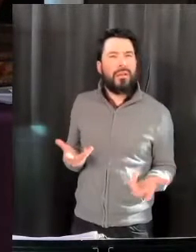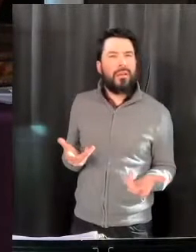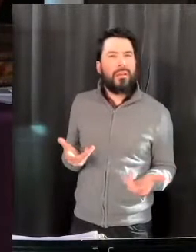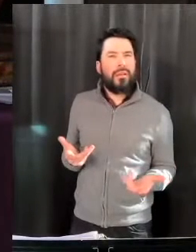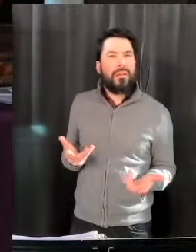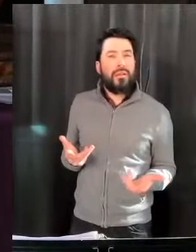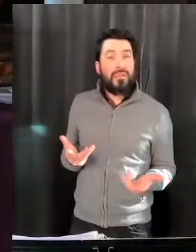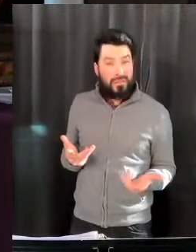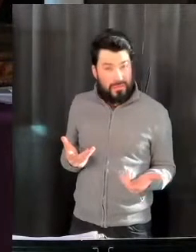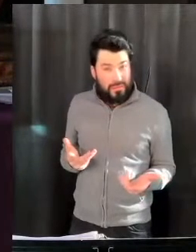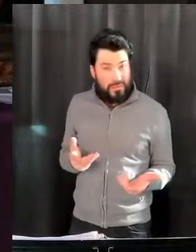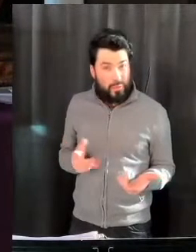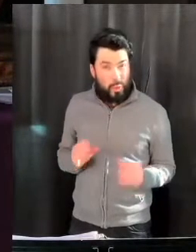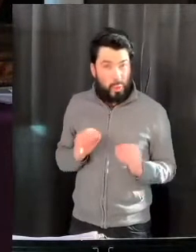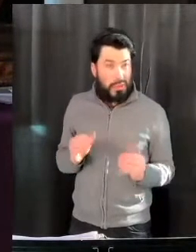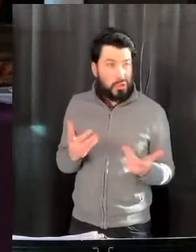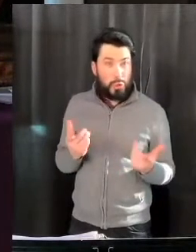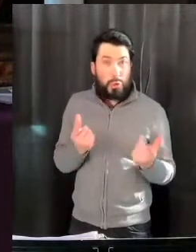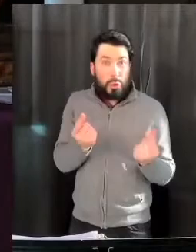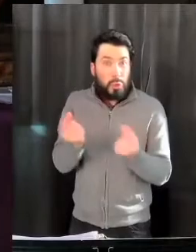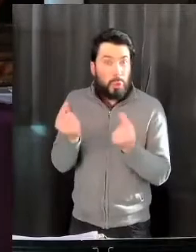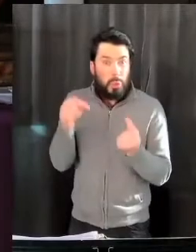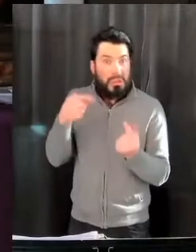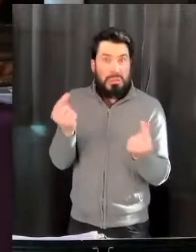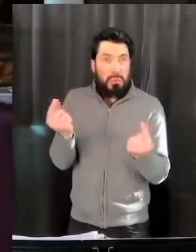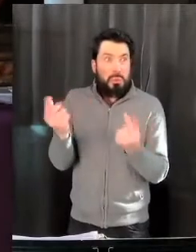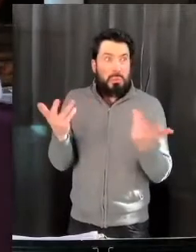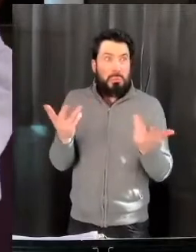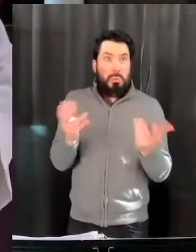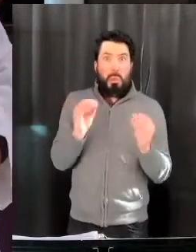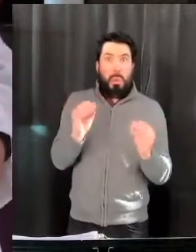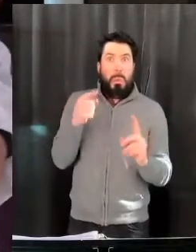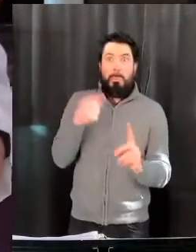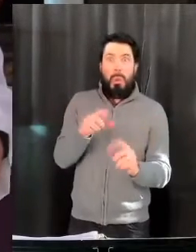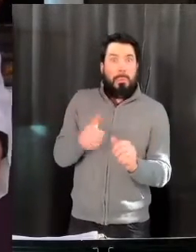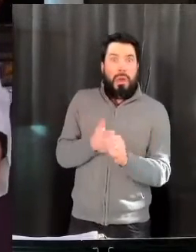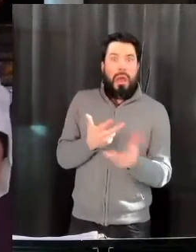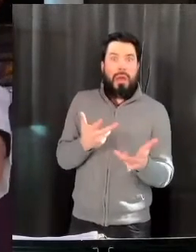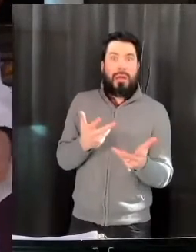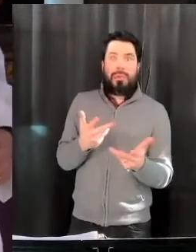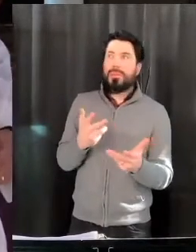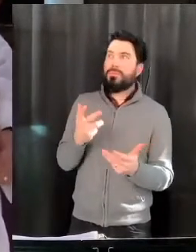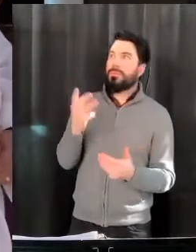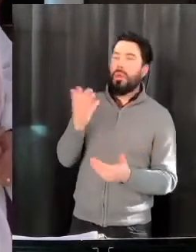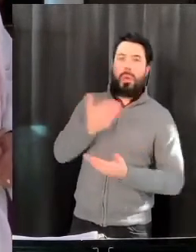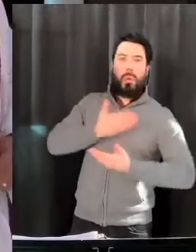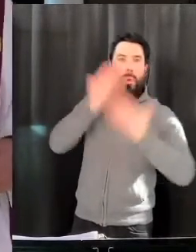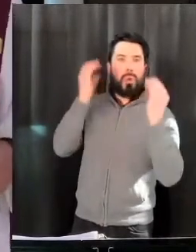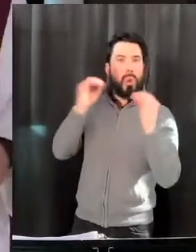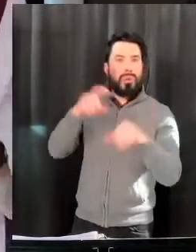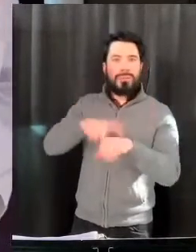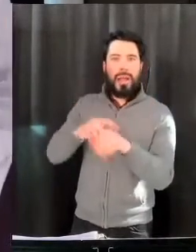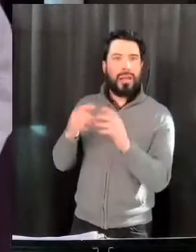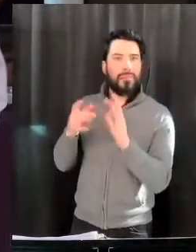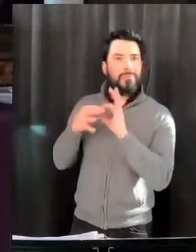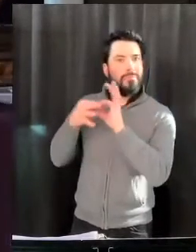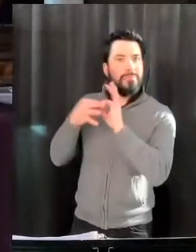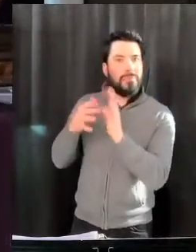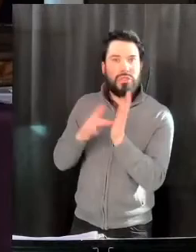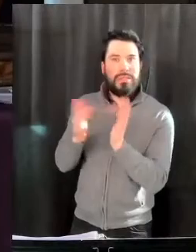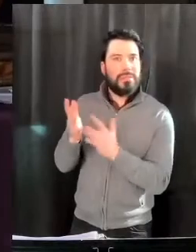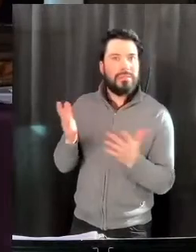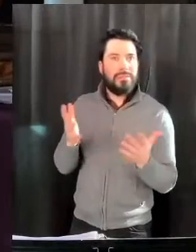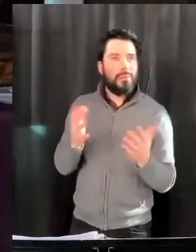be spending with Jesus and with one another. So the first step then to P40X,